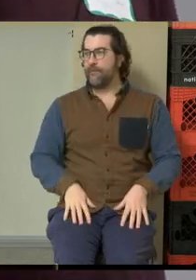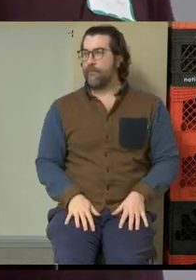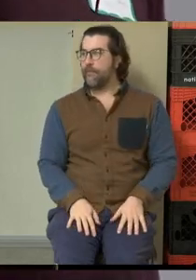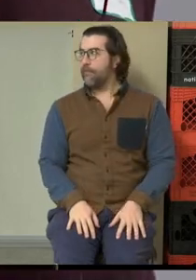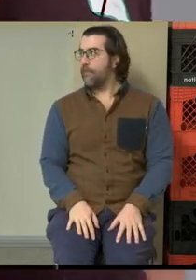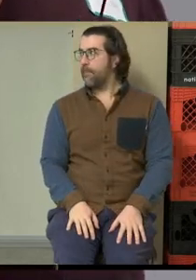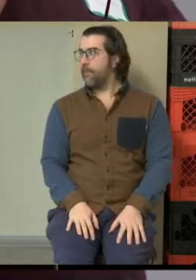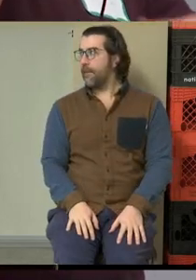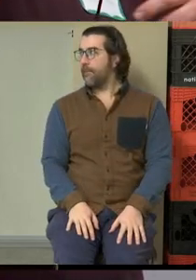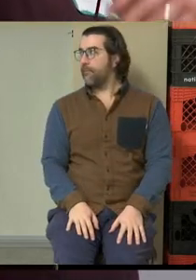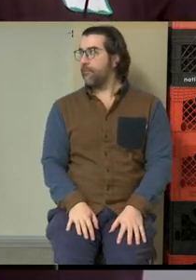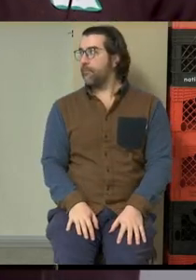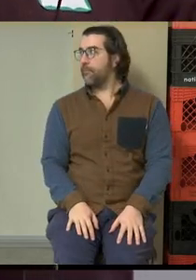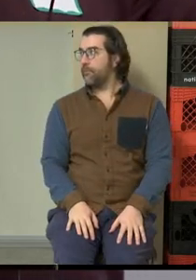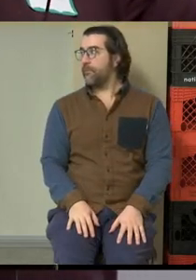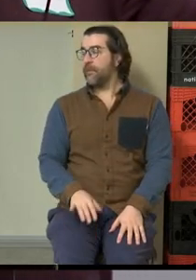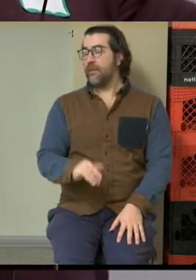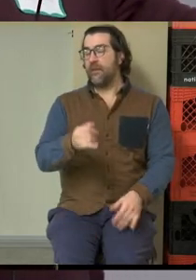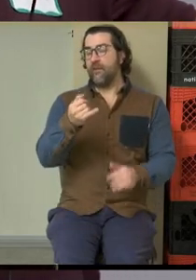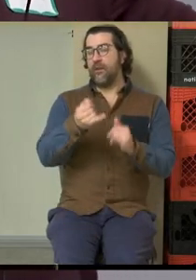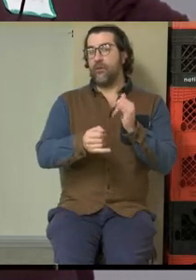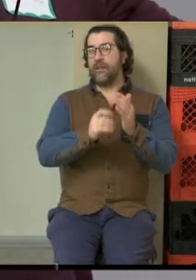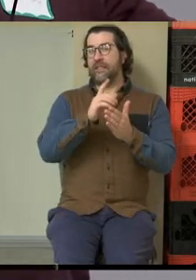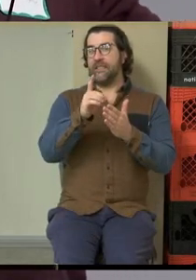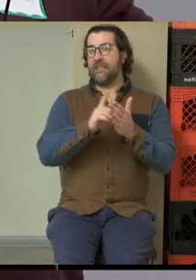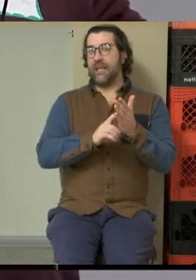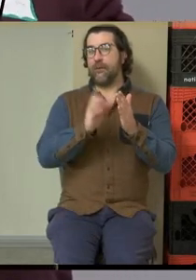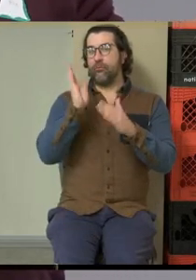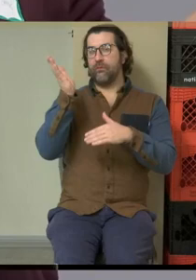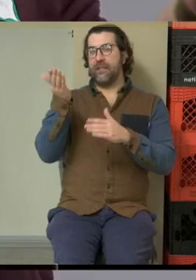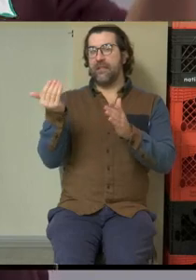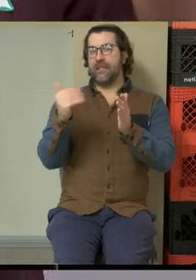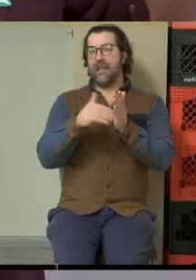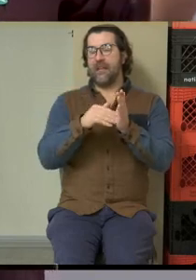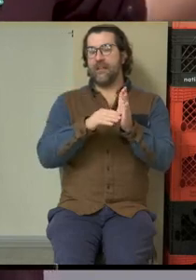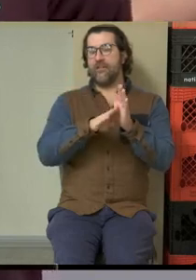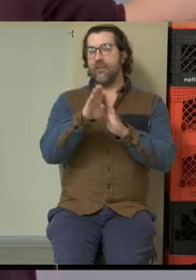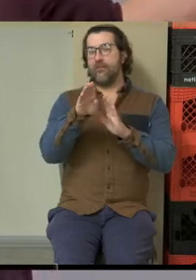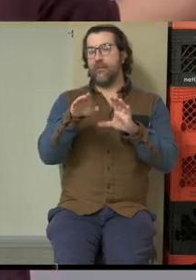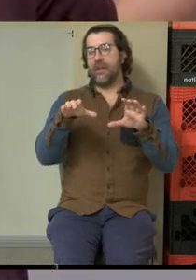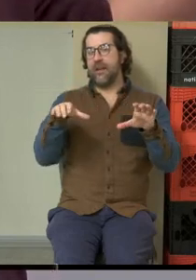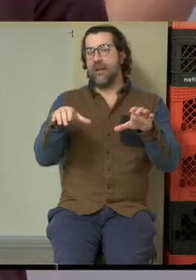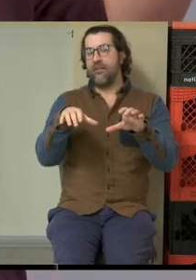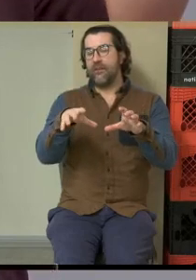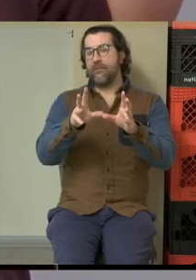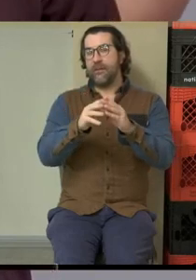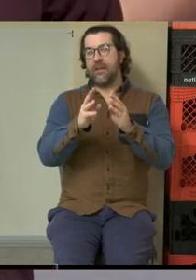And that final design will get presented again at the development activities meeting. It'll also